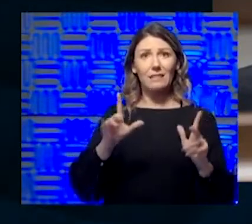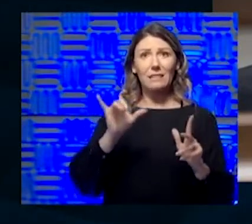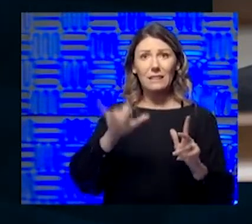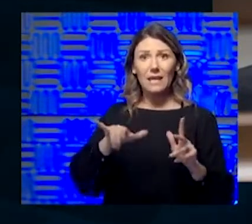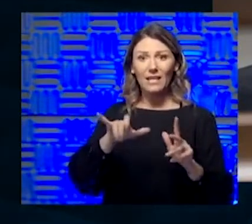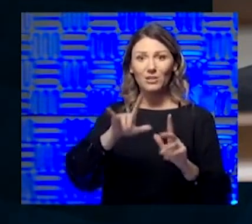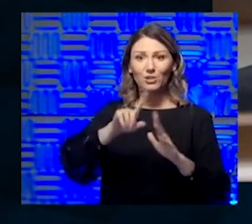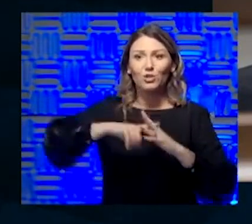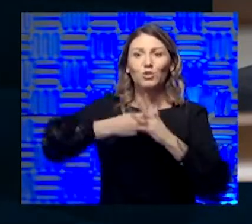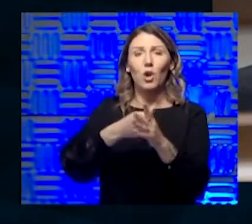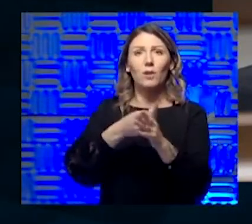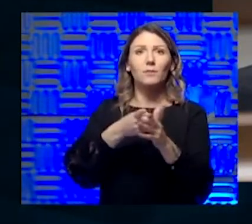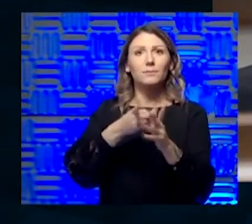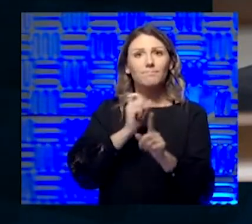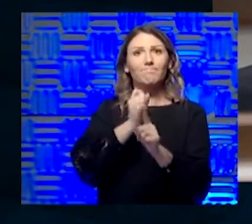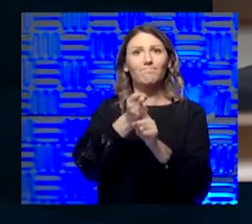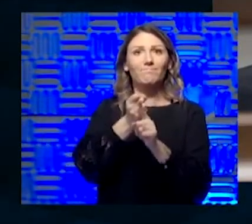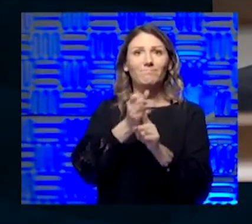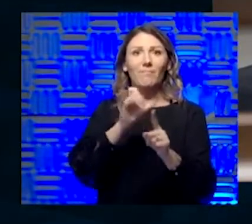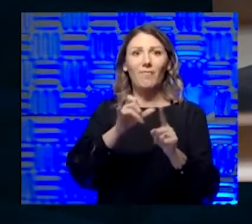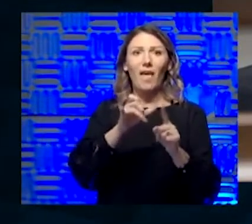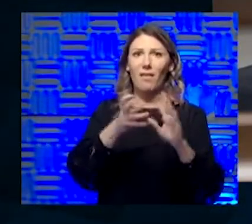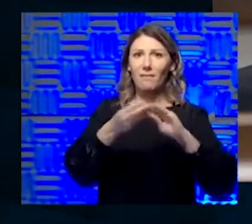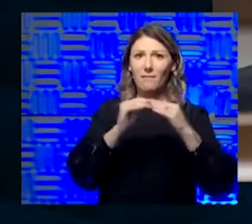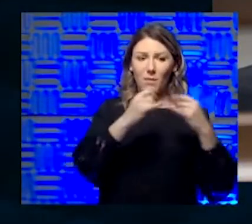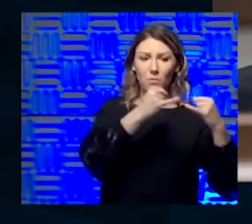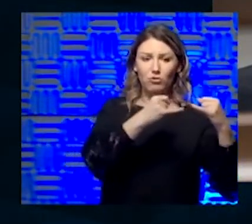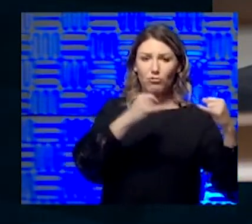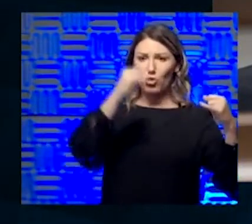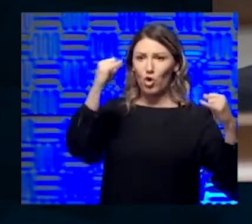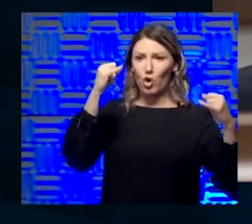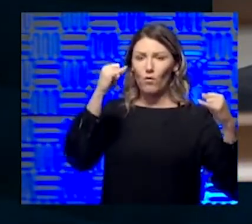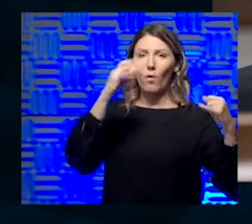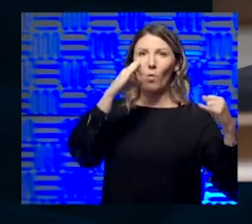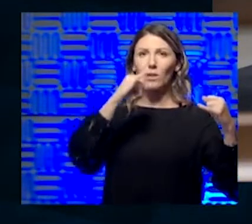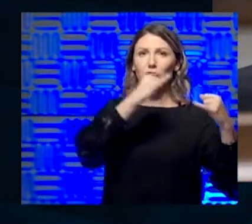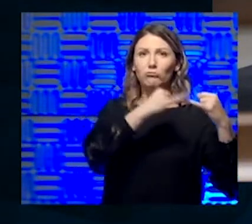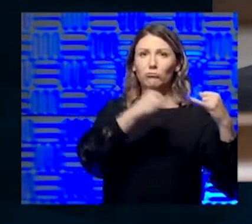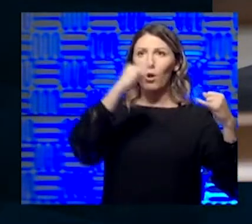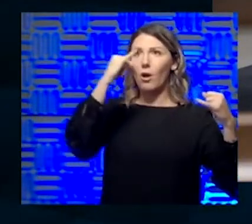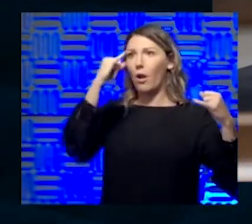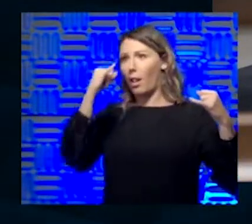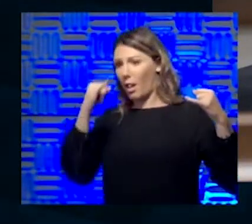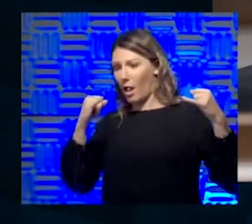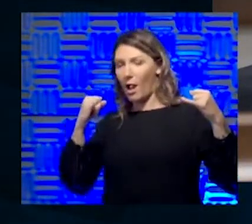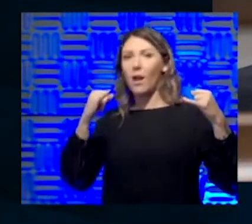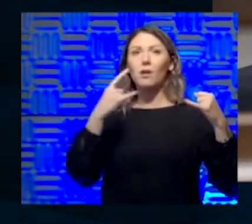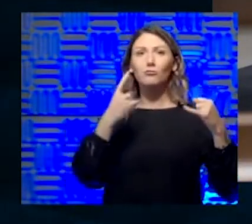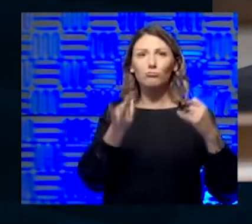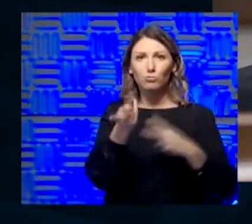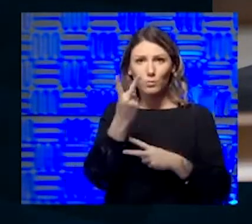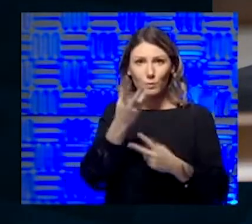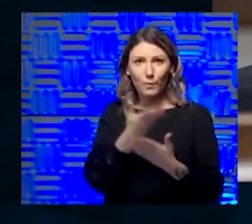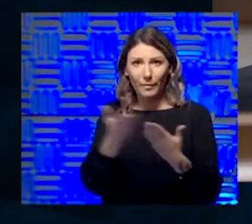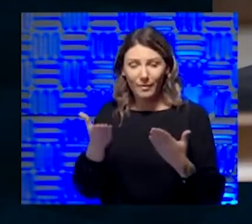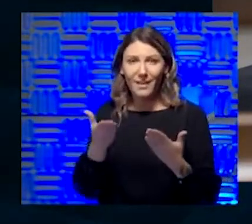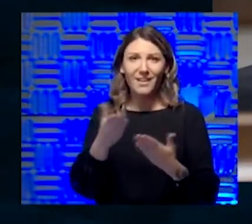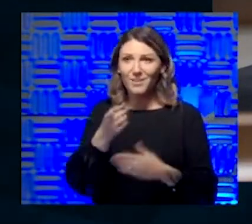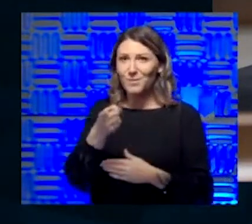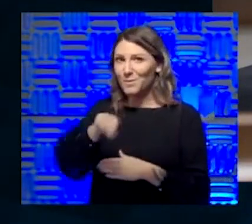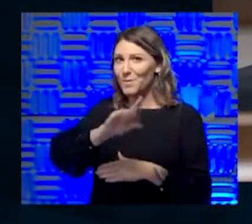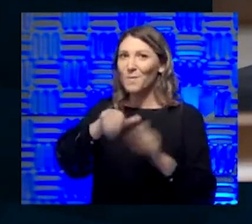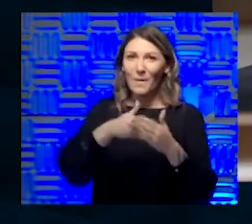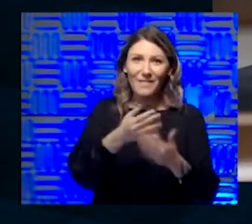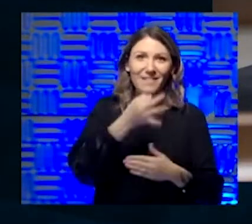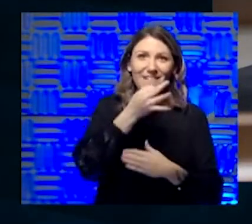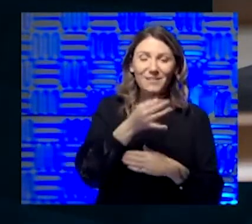an effect, and the curve is beginning to bend. So we've been looking for two things, I think. You all are the experts, but I keep